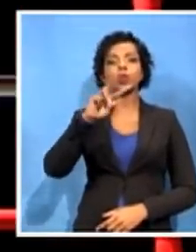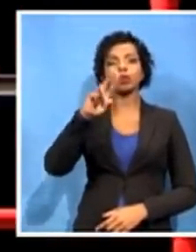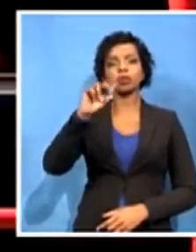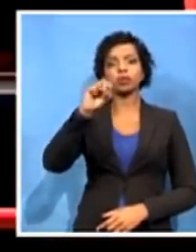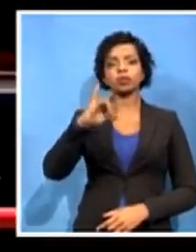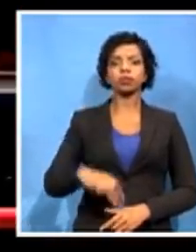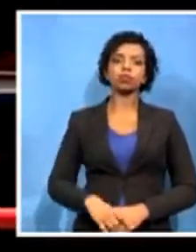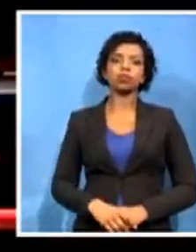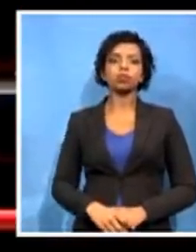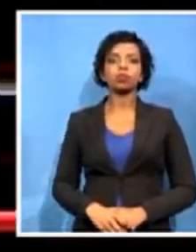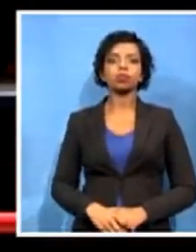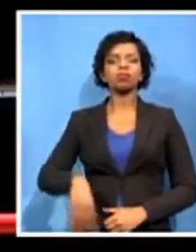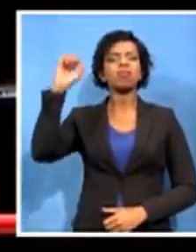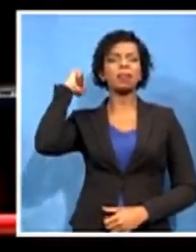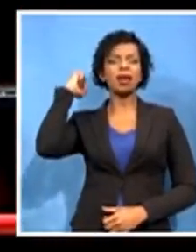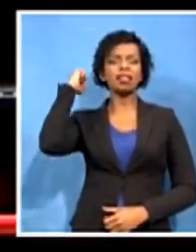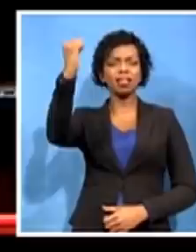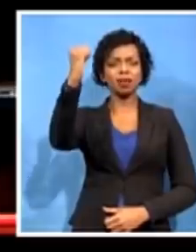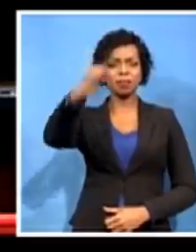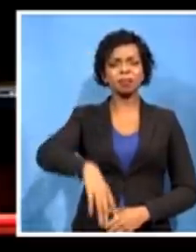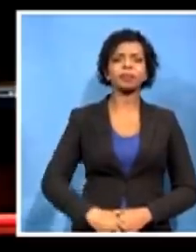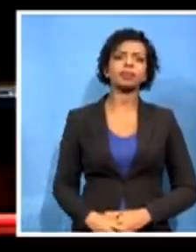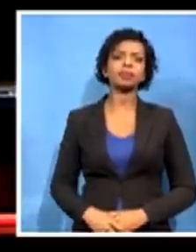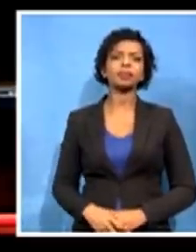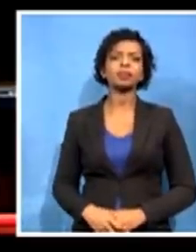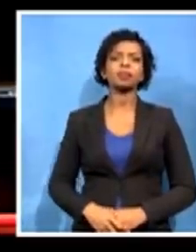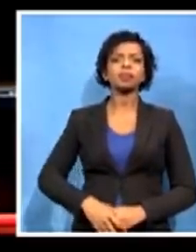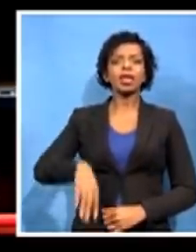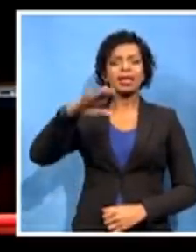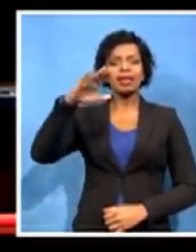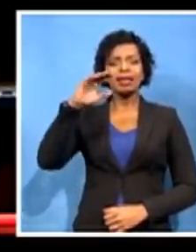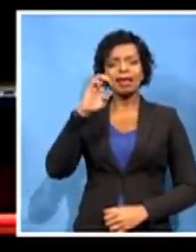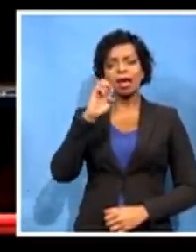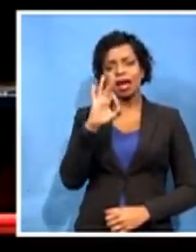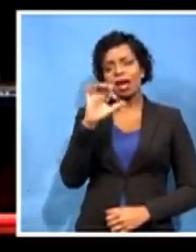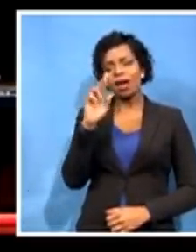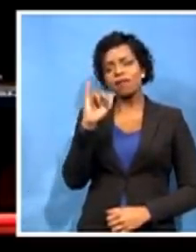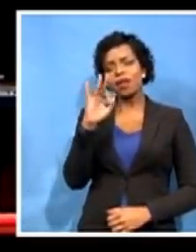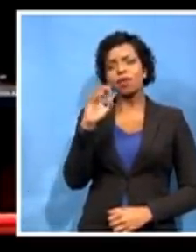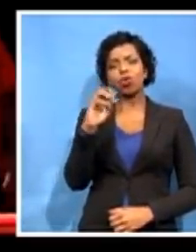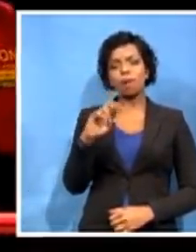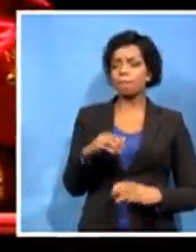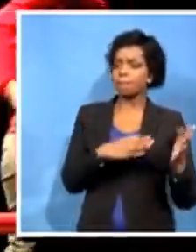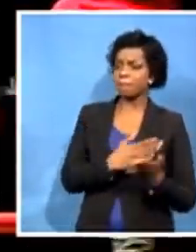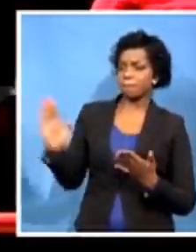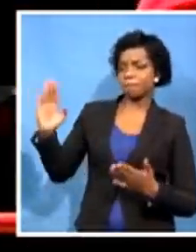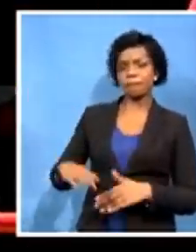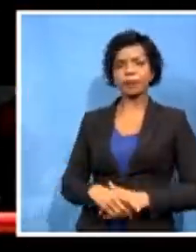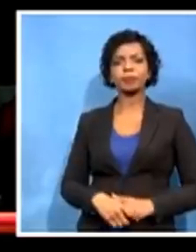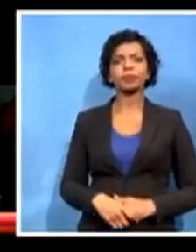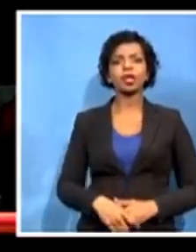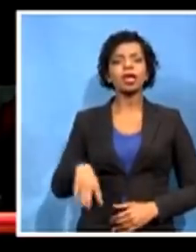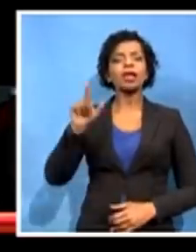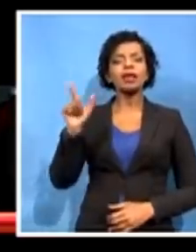Amanda! Hands in the AfriForum, hands up! Hands in the Magunabula Lavanda Wamiyama,